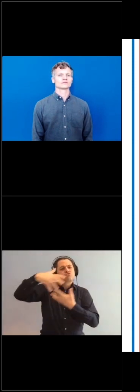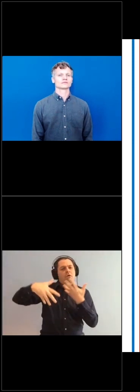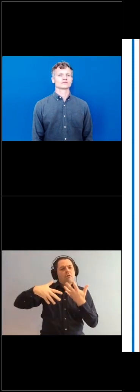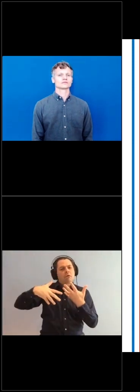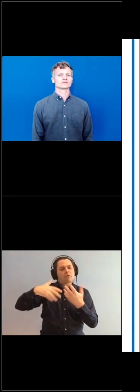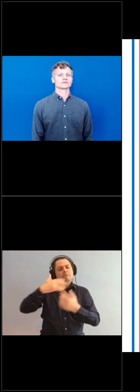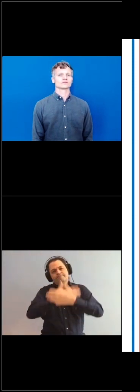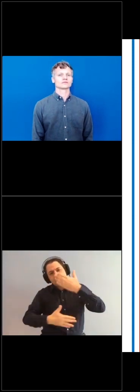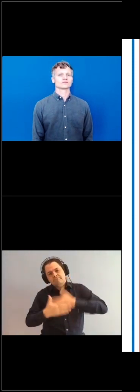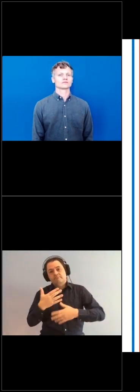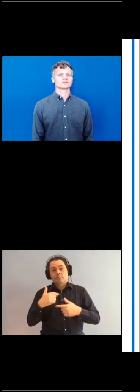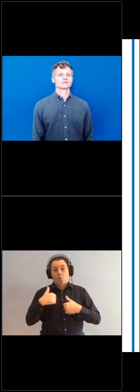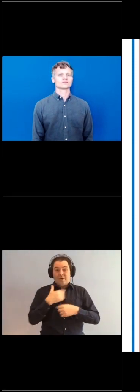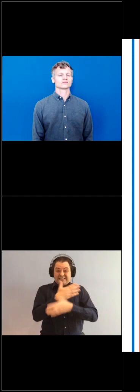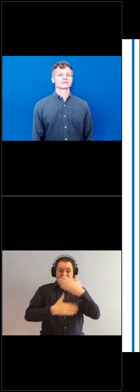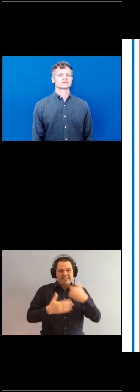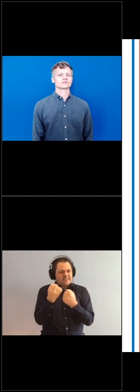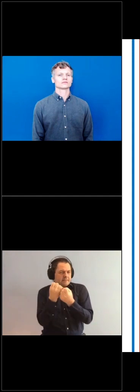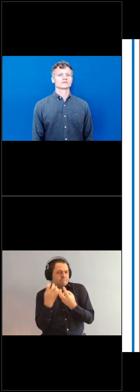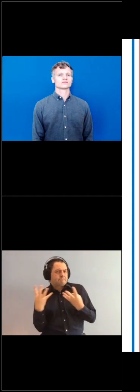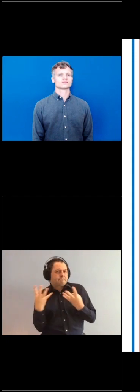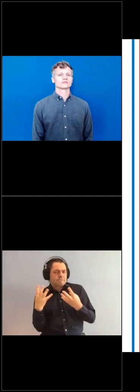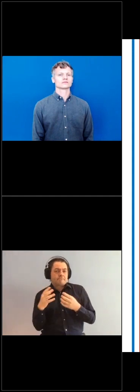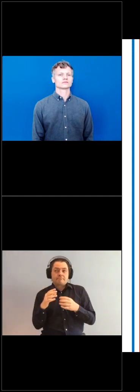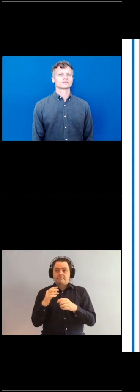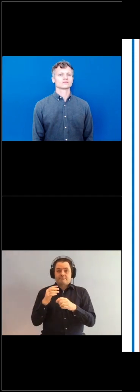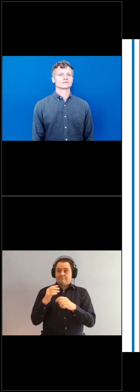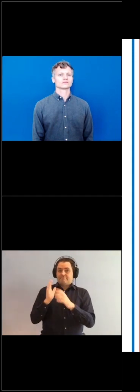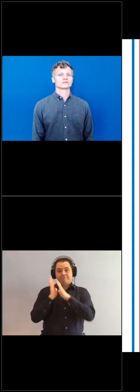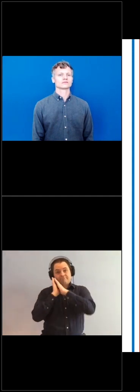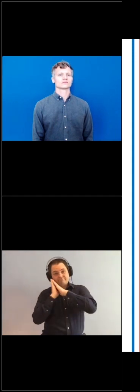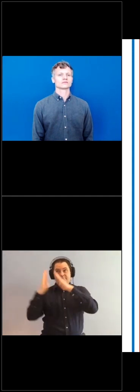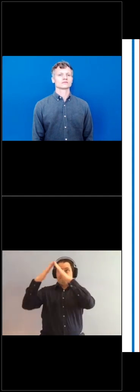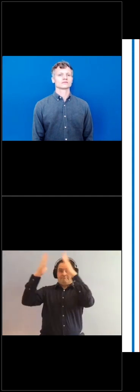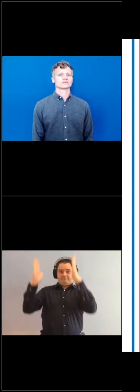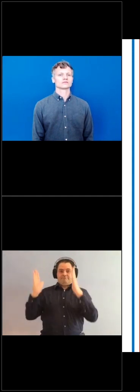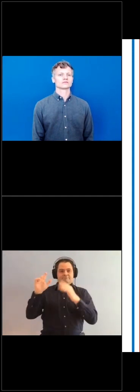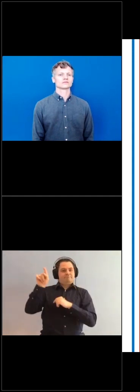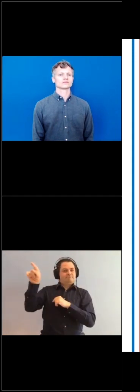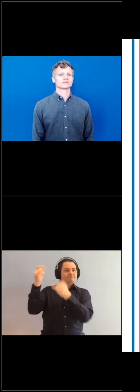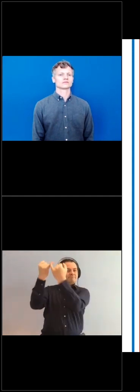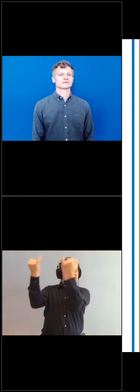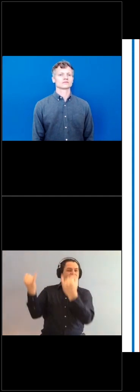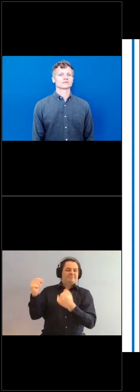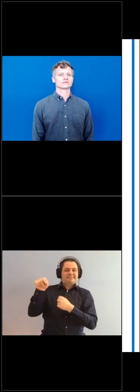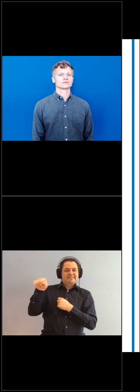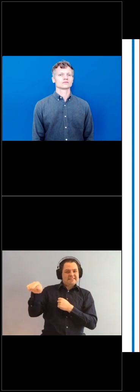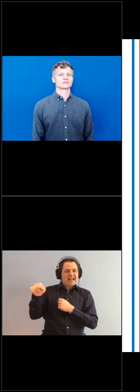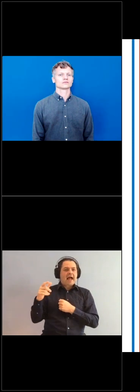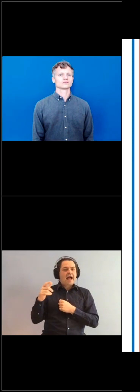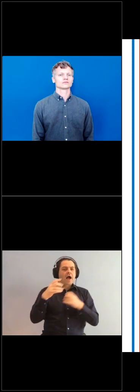disabilities living in institutions, are especially at risk as they have not been forgotten by the government